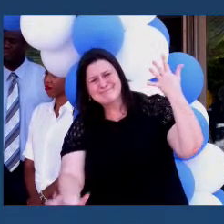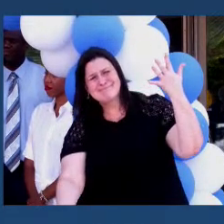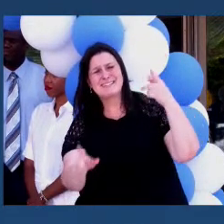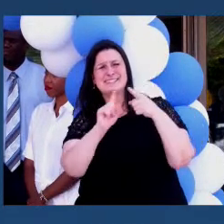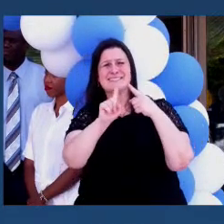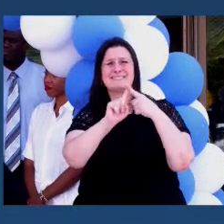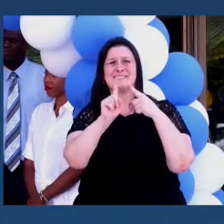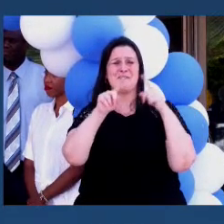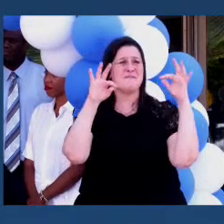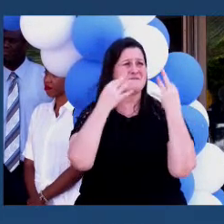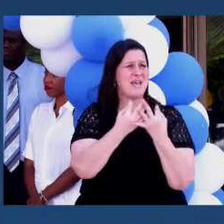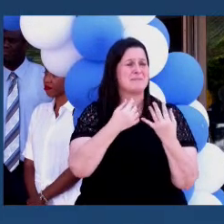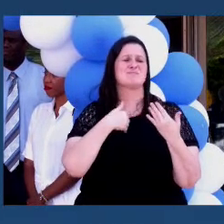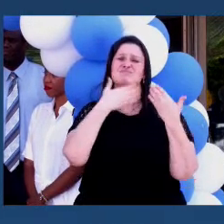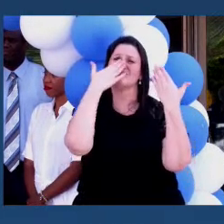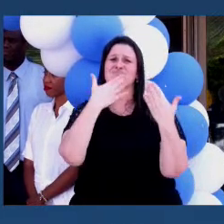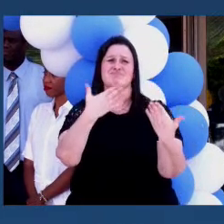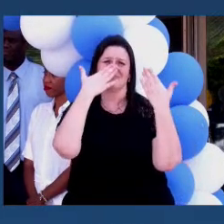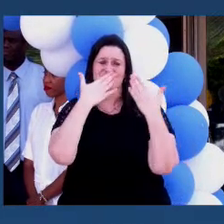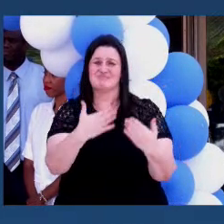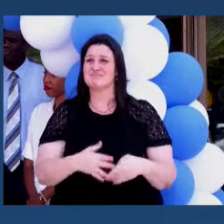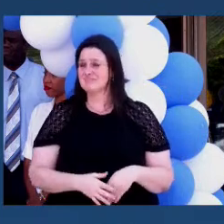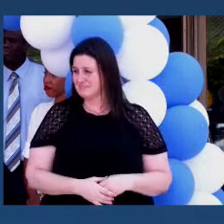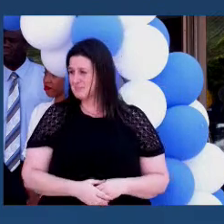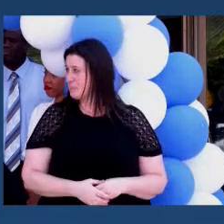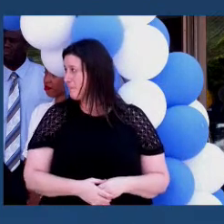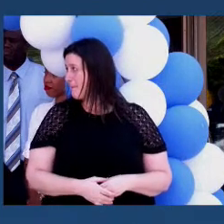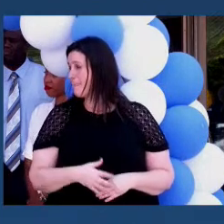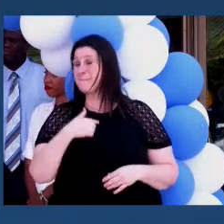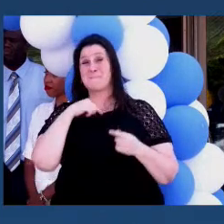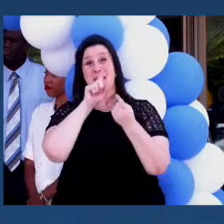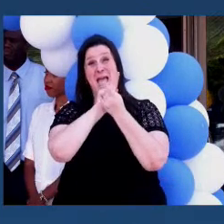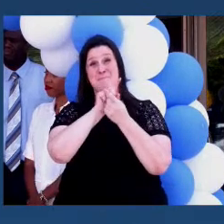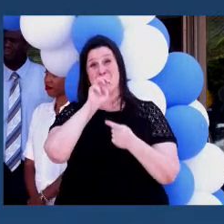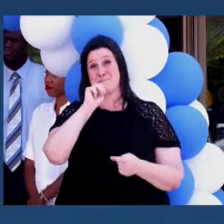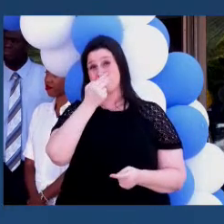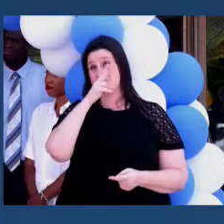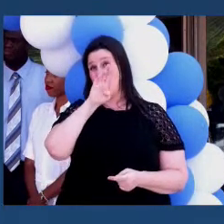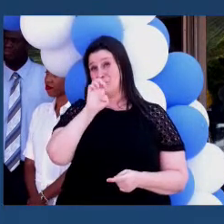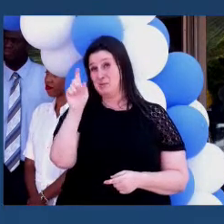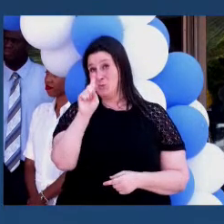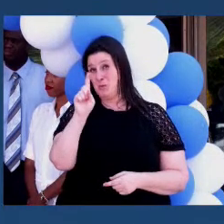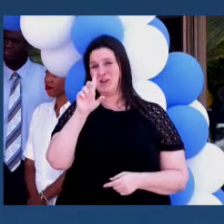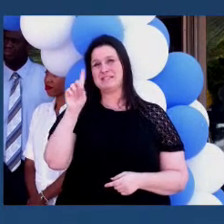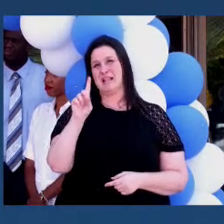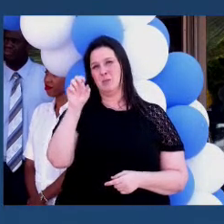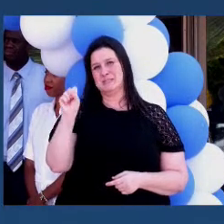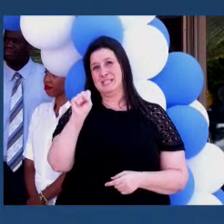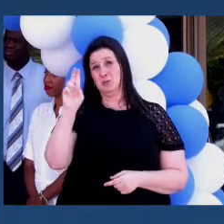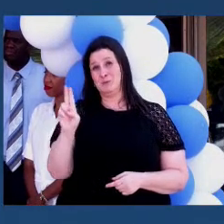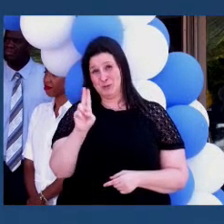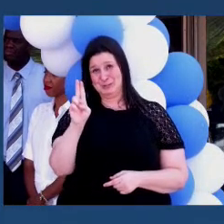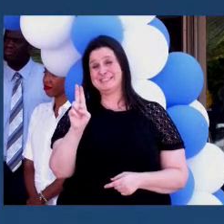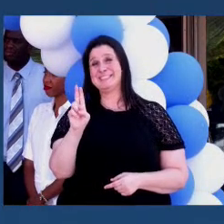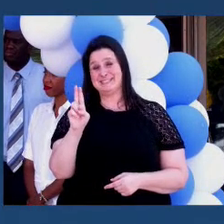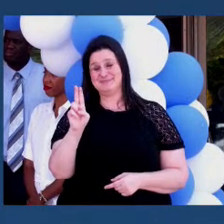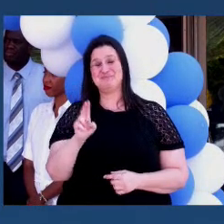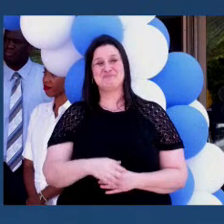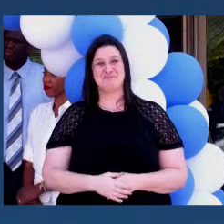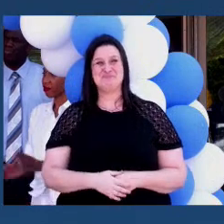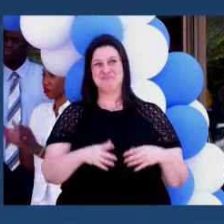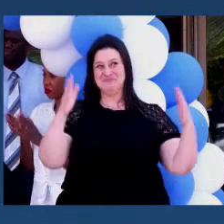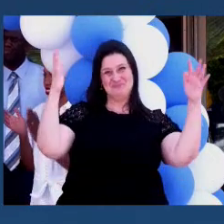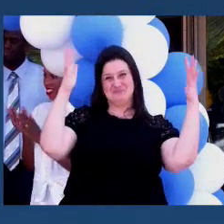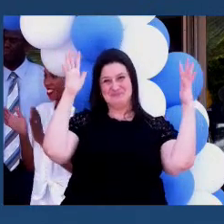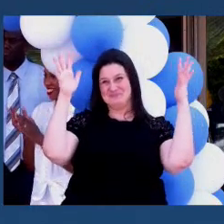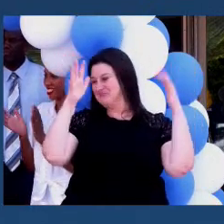I thank you. I met Maurice on the campus of Delaware State University,